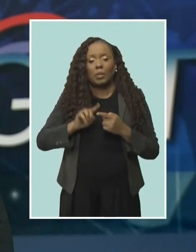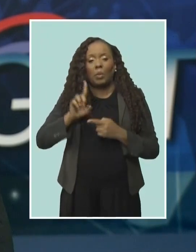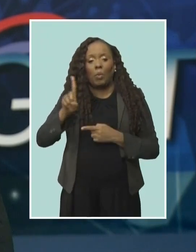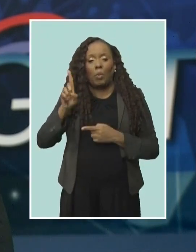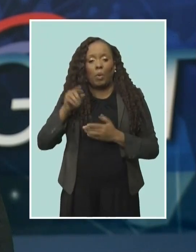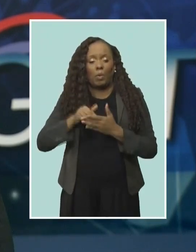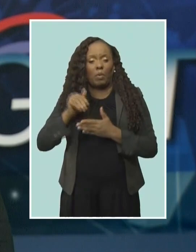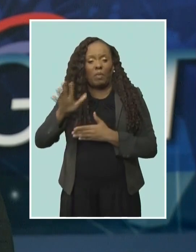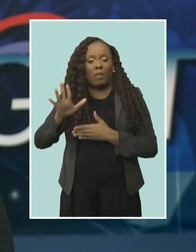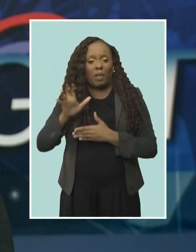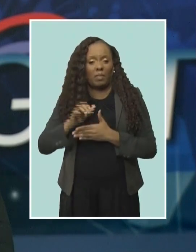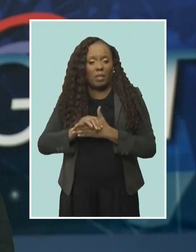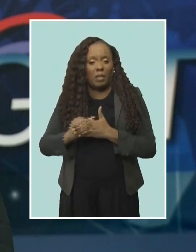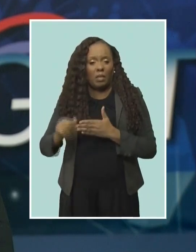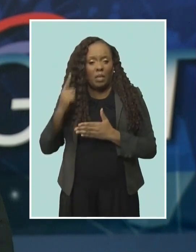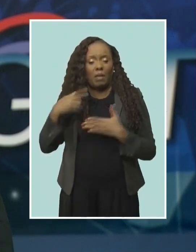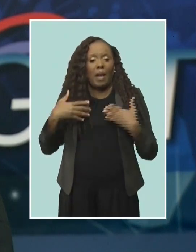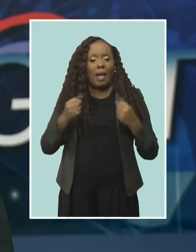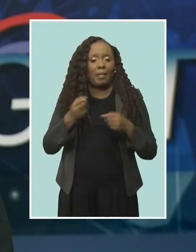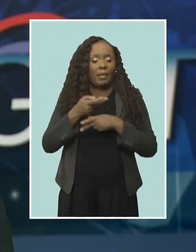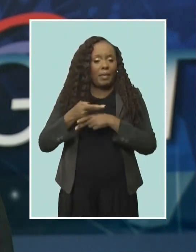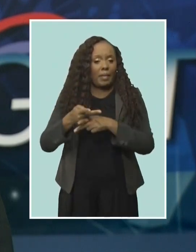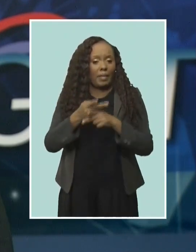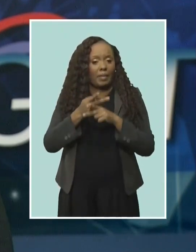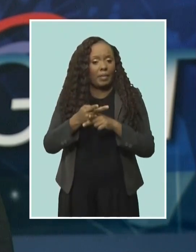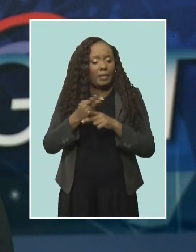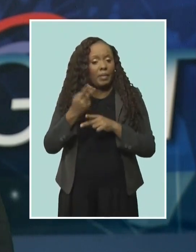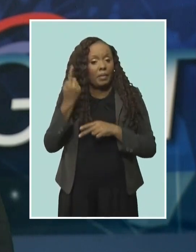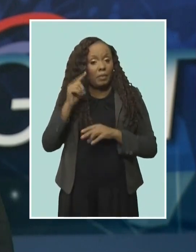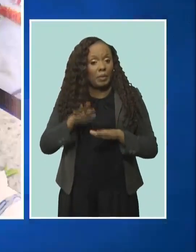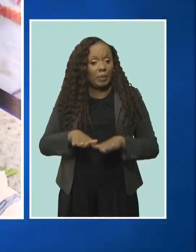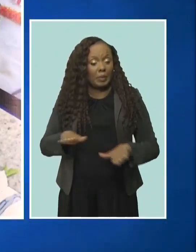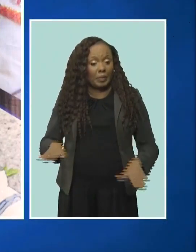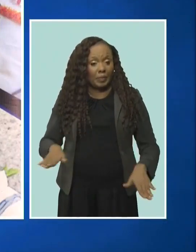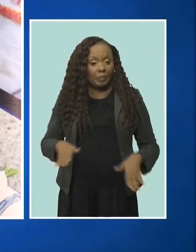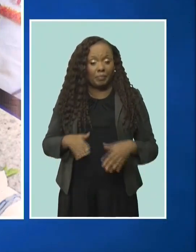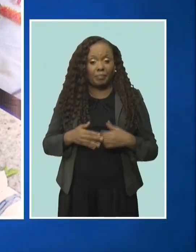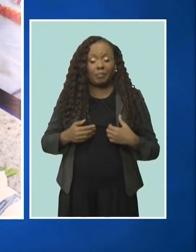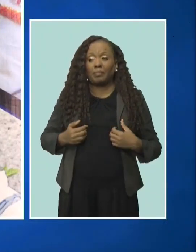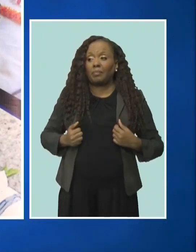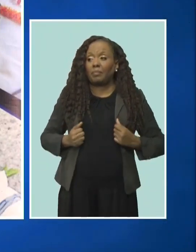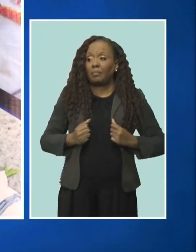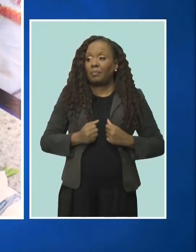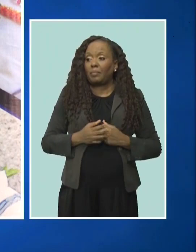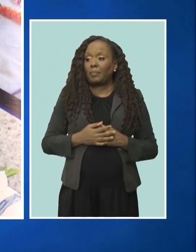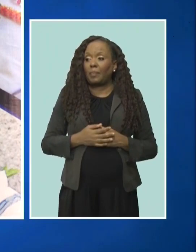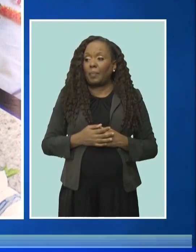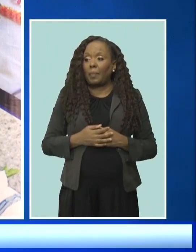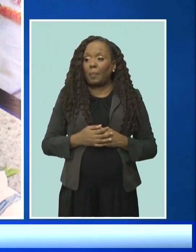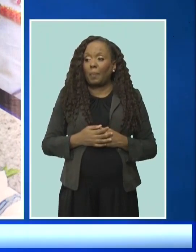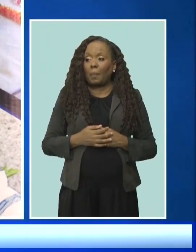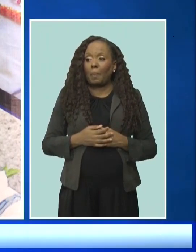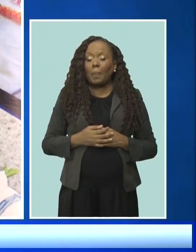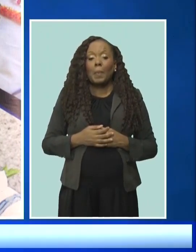$1,500 annually on health care for their children. On that other side, again, you're talking about another $100 million